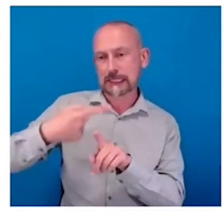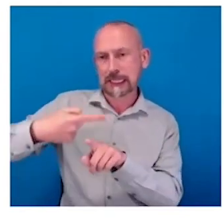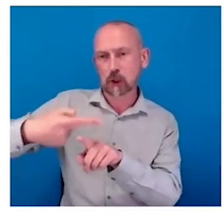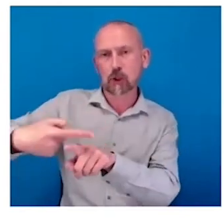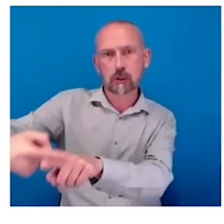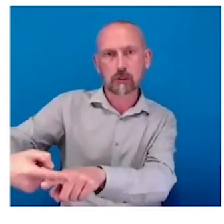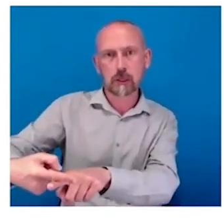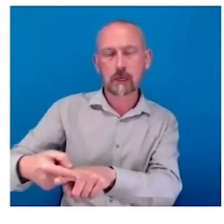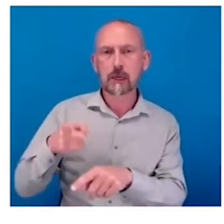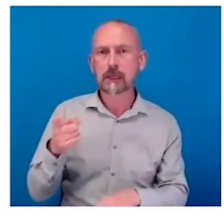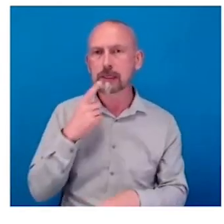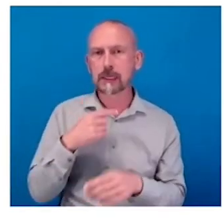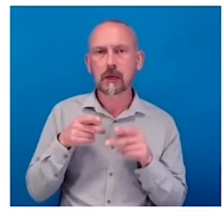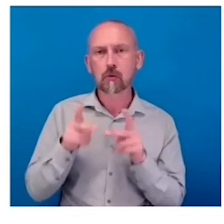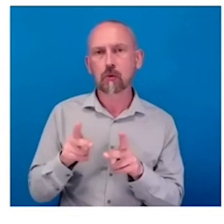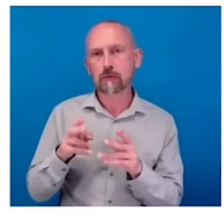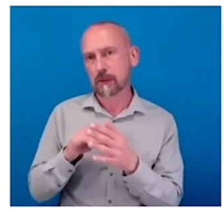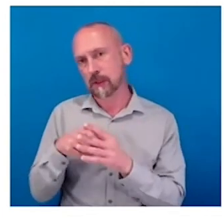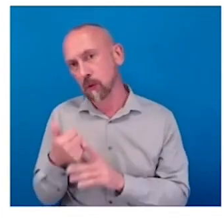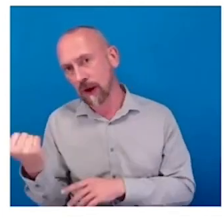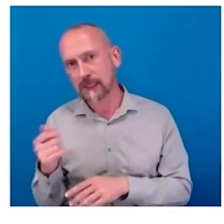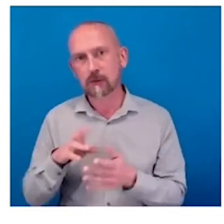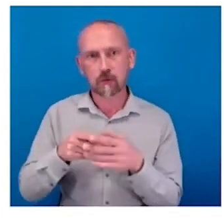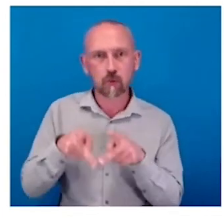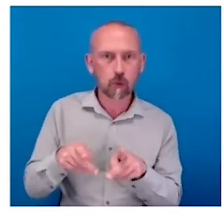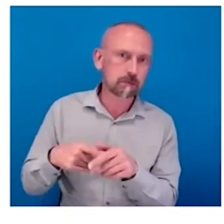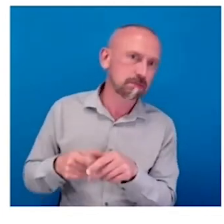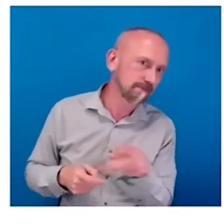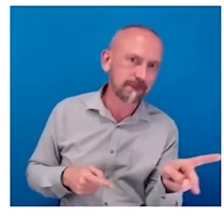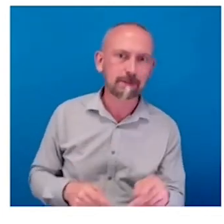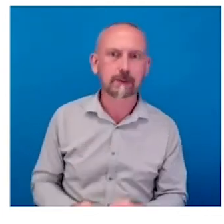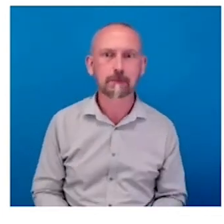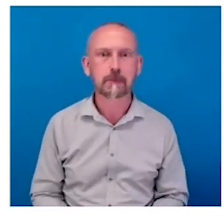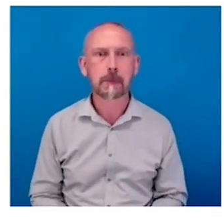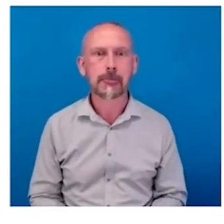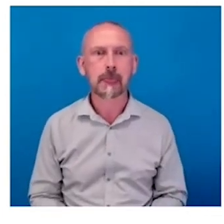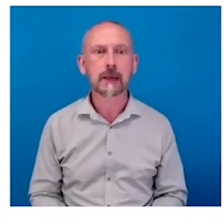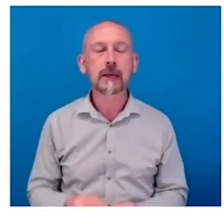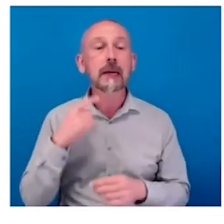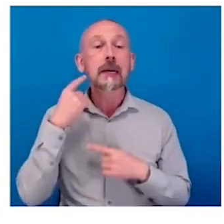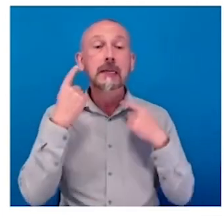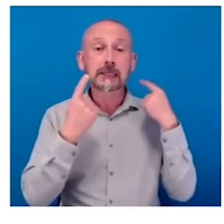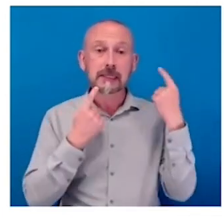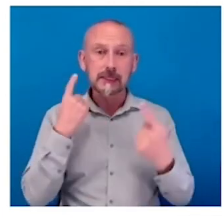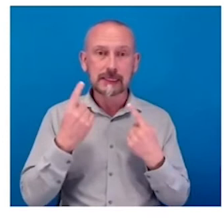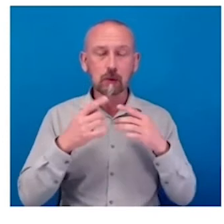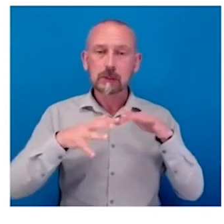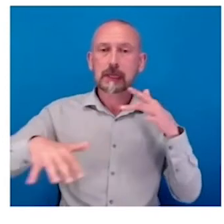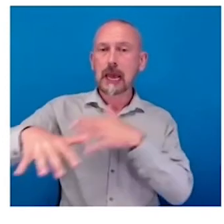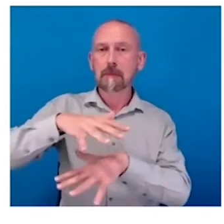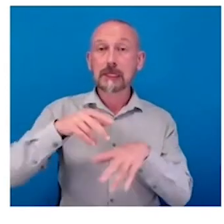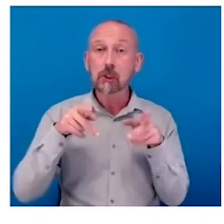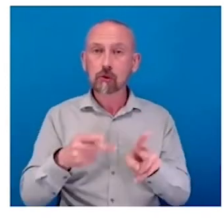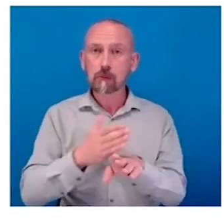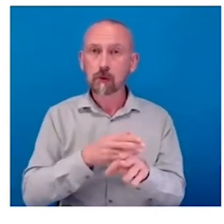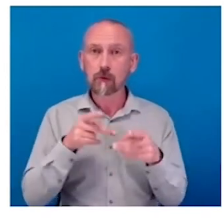goes left. Rue des Pavoyans, goes right. Soundscape Street Preview is best used to get familiar with street layouts and